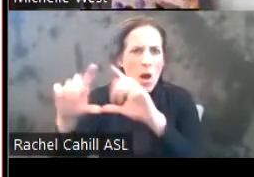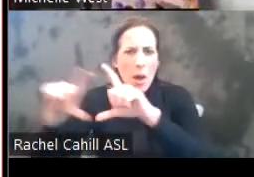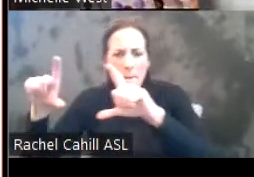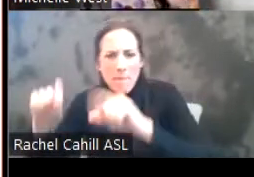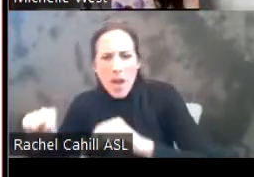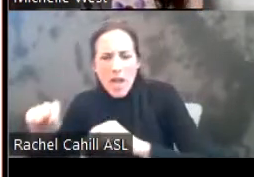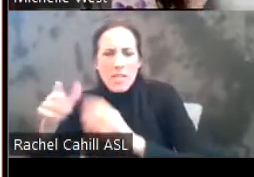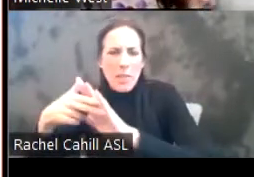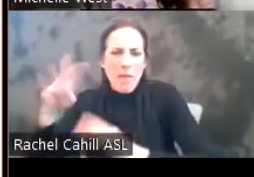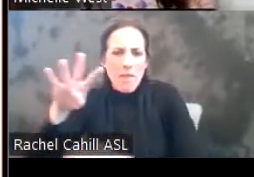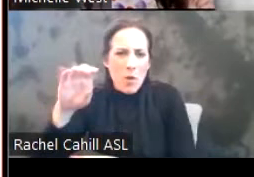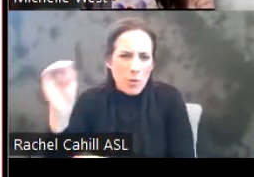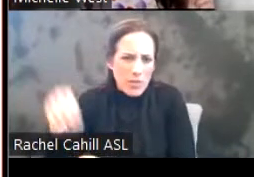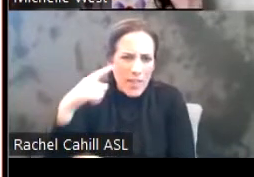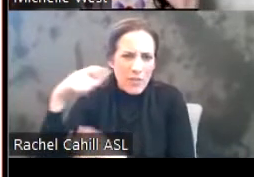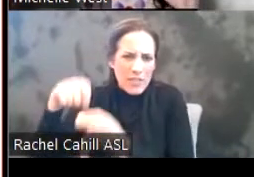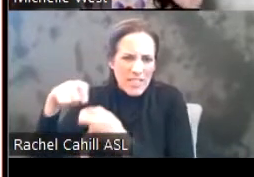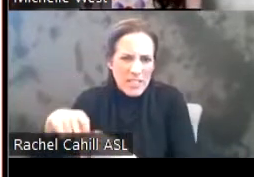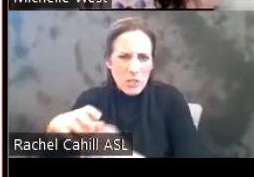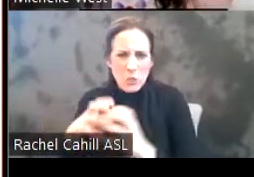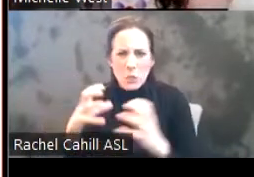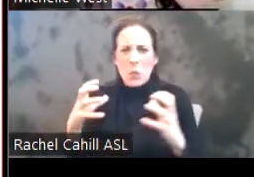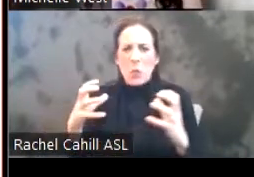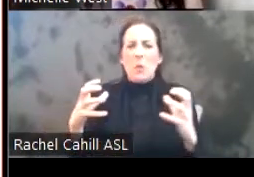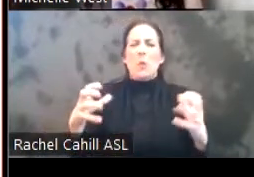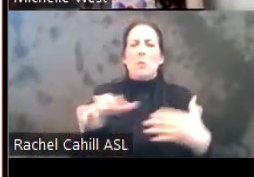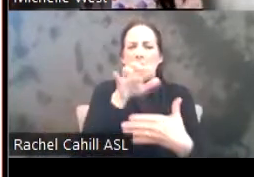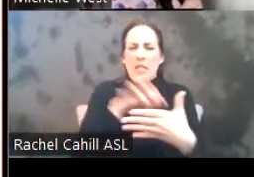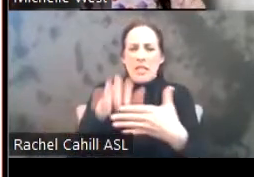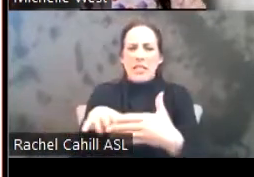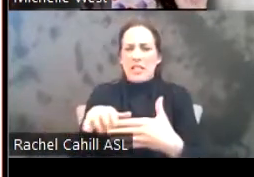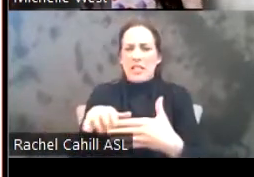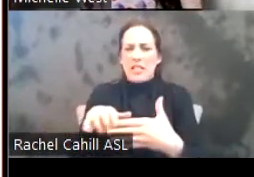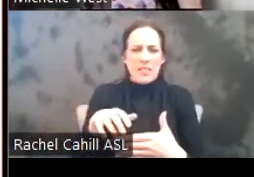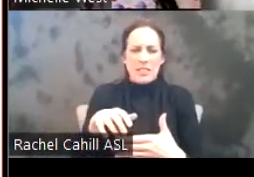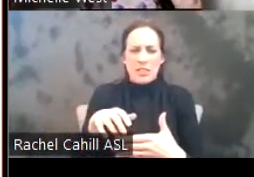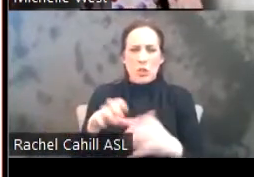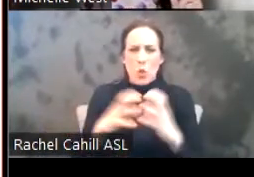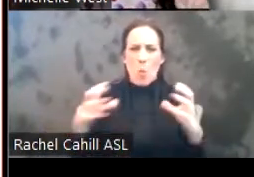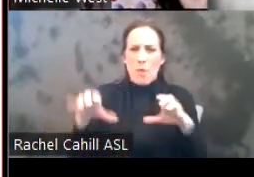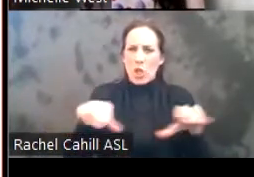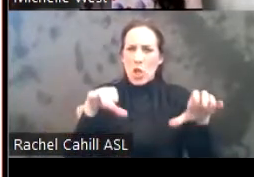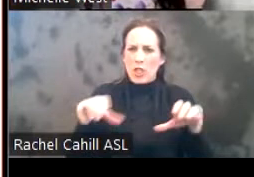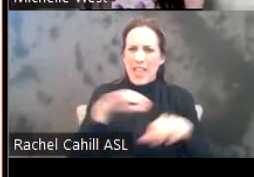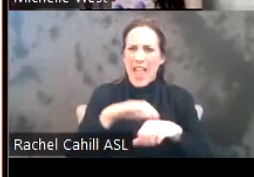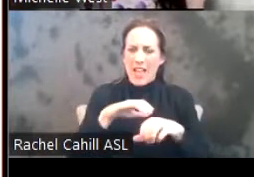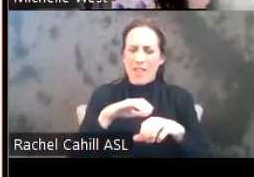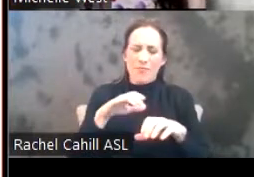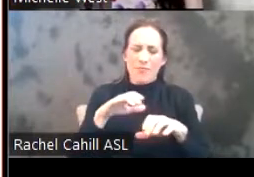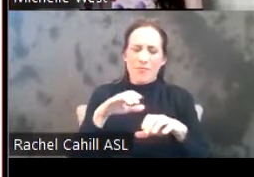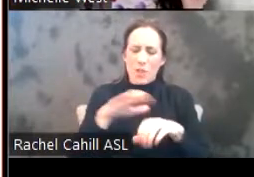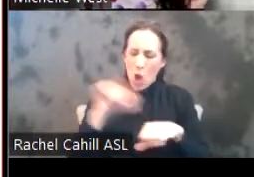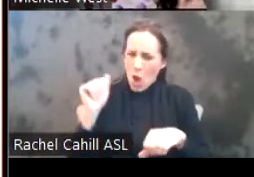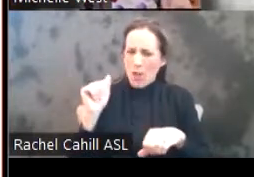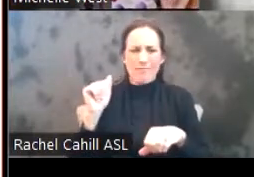says 4% for details. There's just so much. He needs one call to action on something this small that's only going to get him